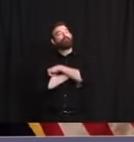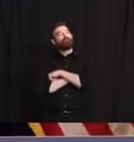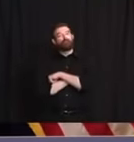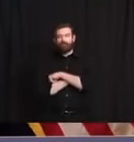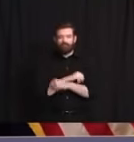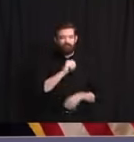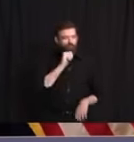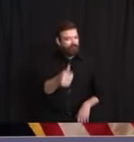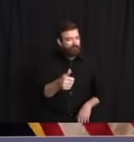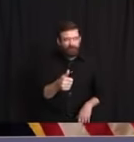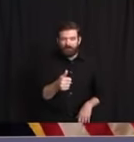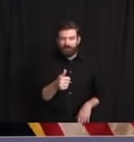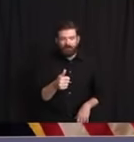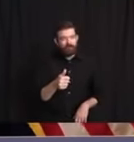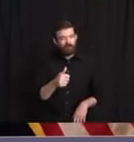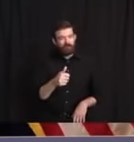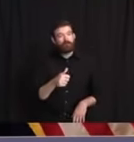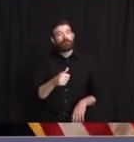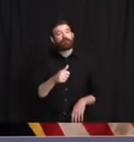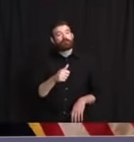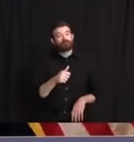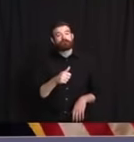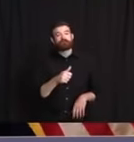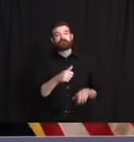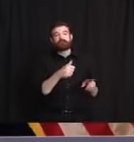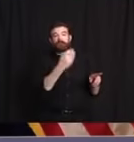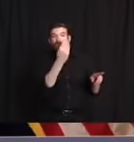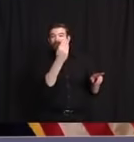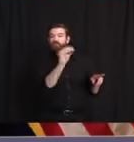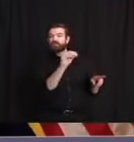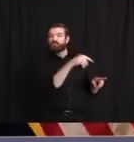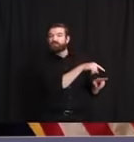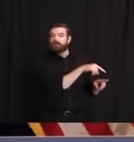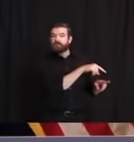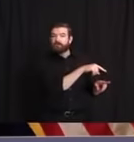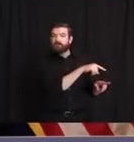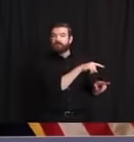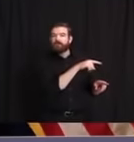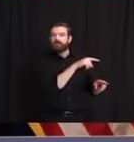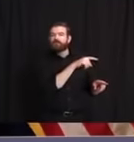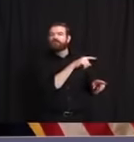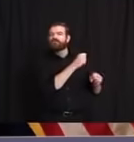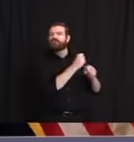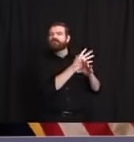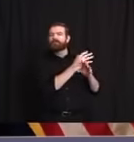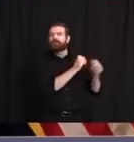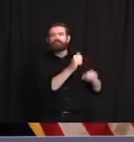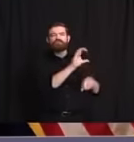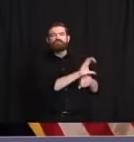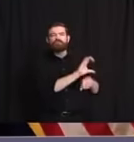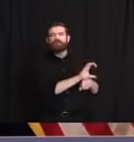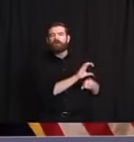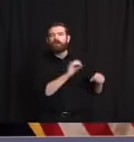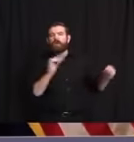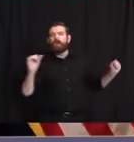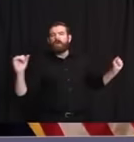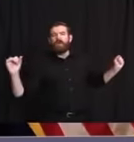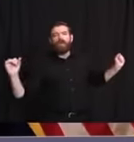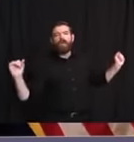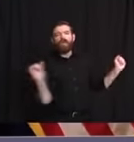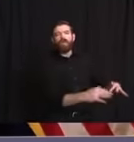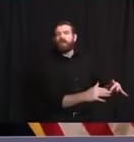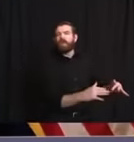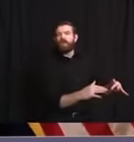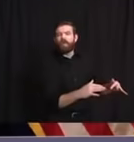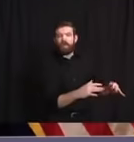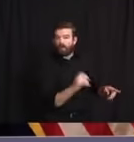church in Germany. This is, I mean, right, Judy, Christina, this notion of congregation, if you don't do it responsibly